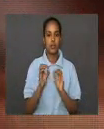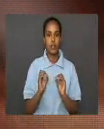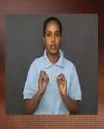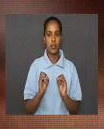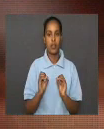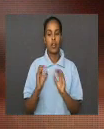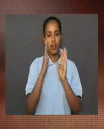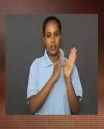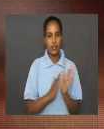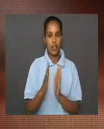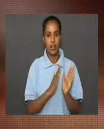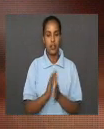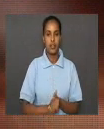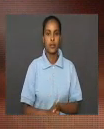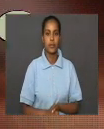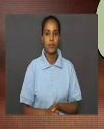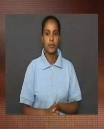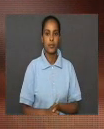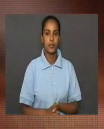Students, let's get ready.